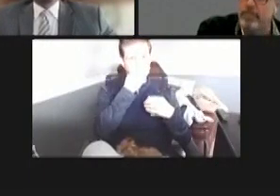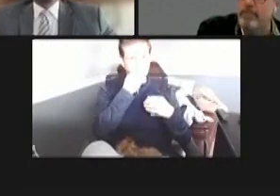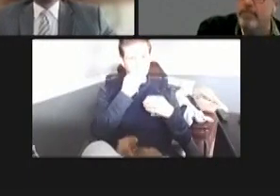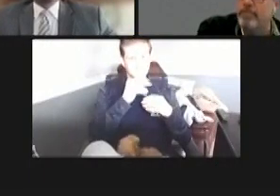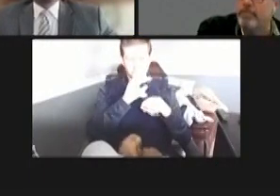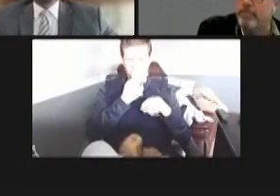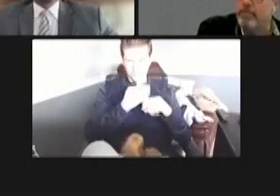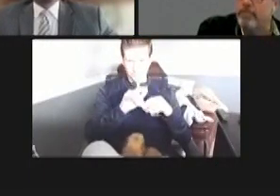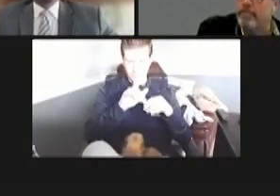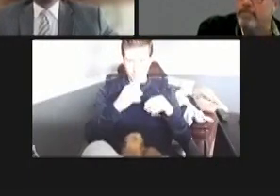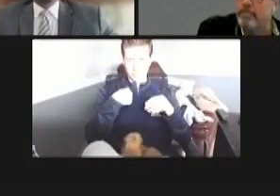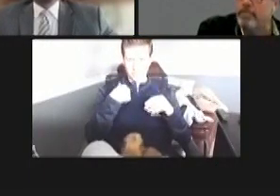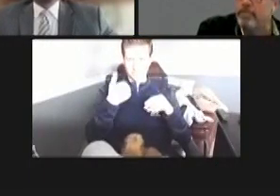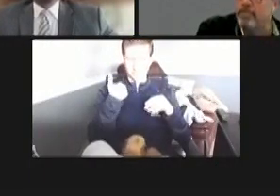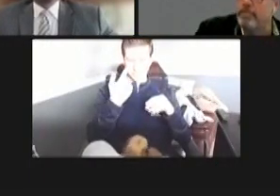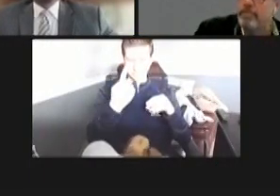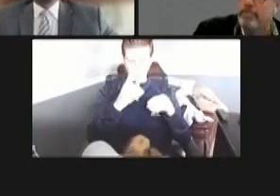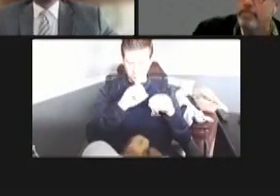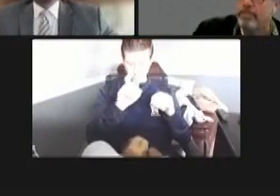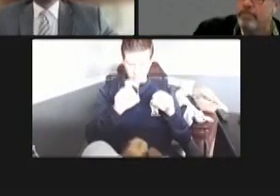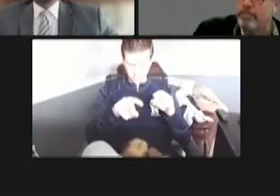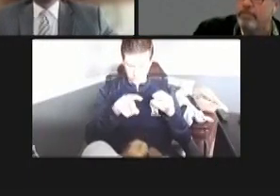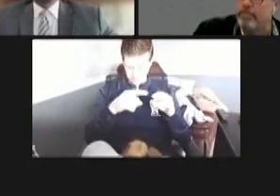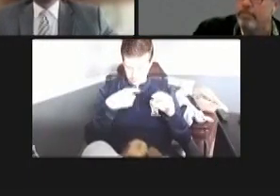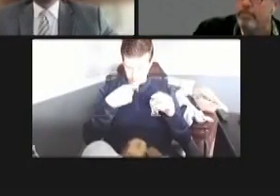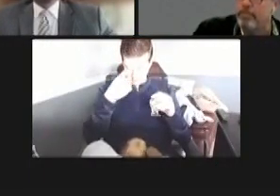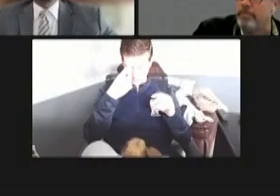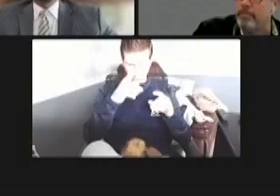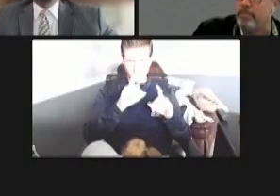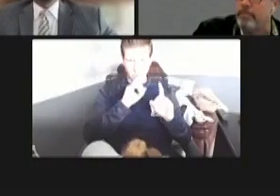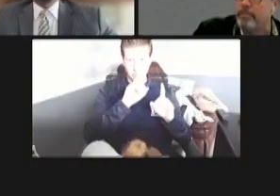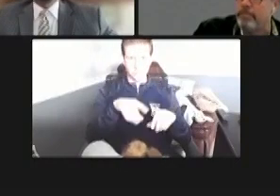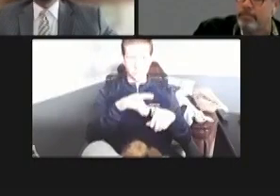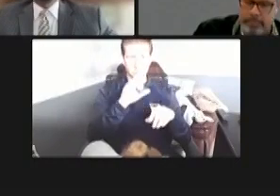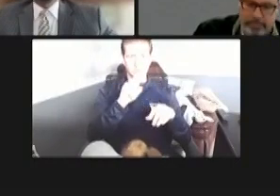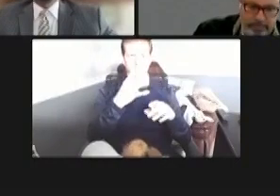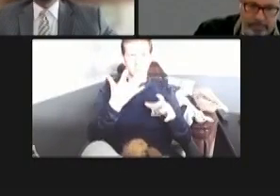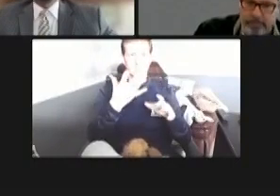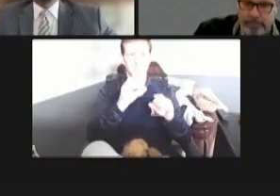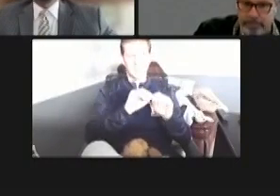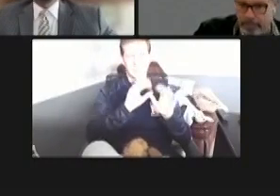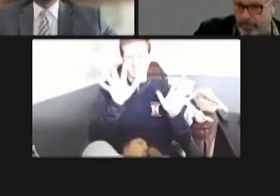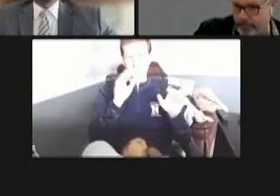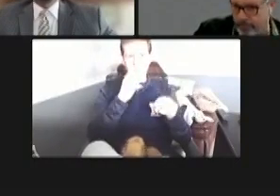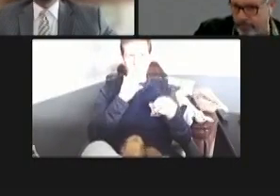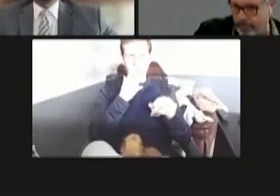Kyle, I do have one quick question. I think you answered it. I just wanted to get clarity.